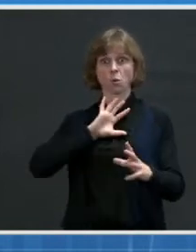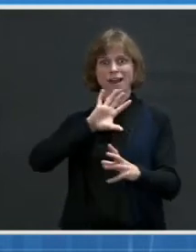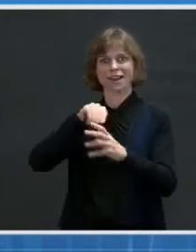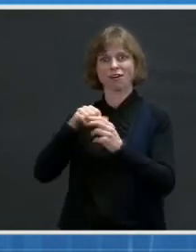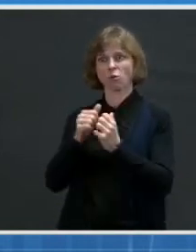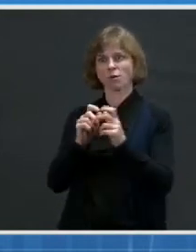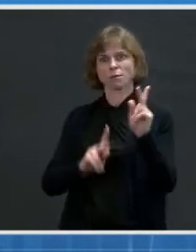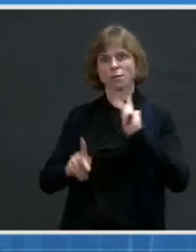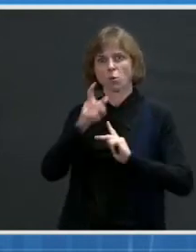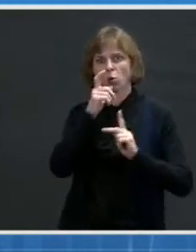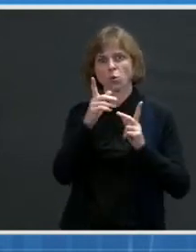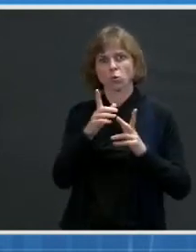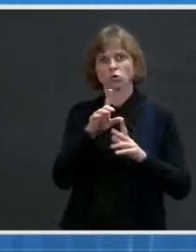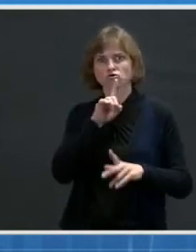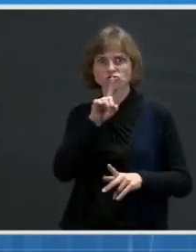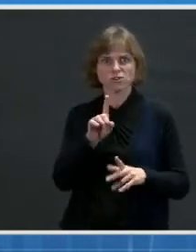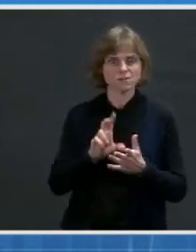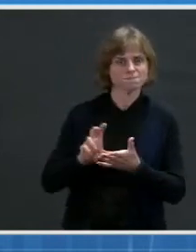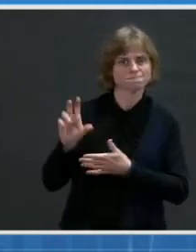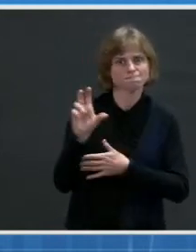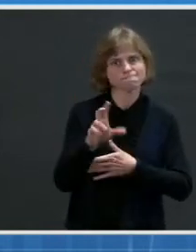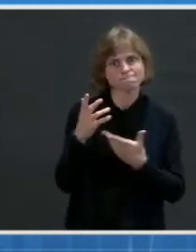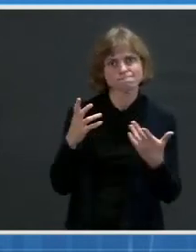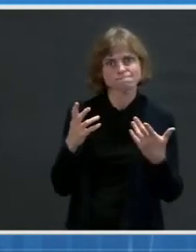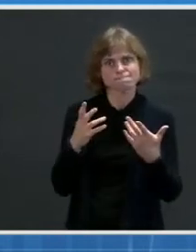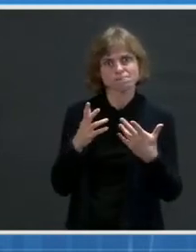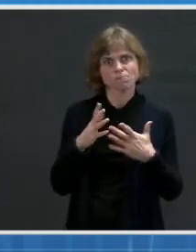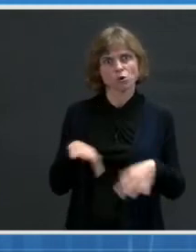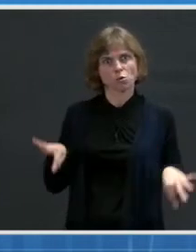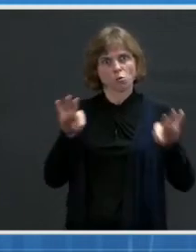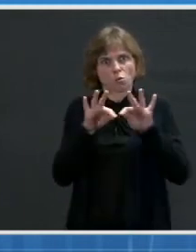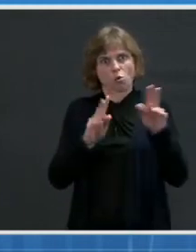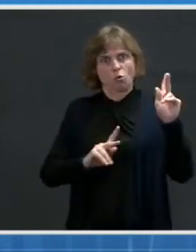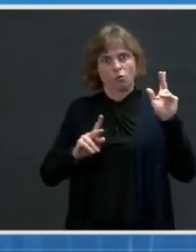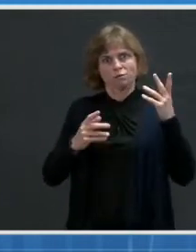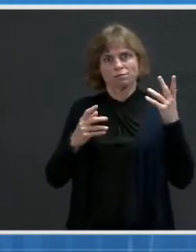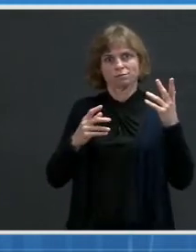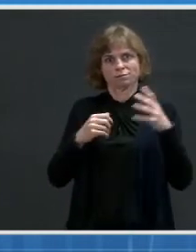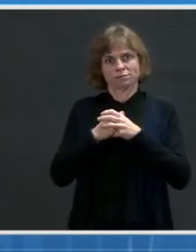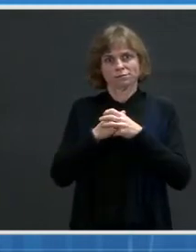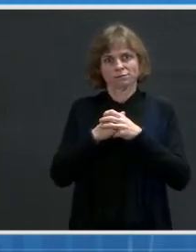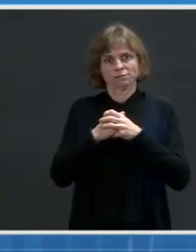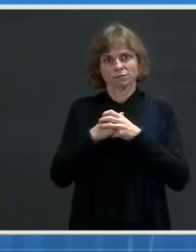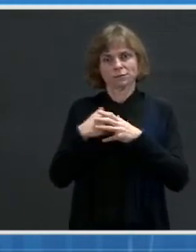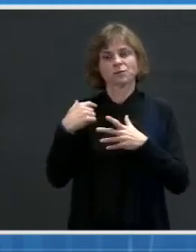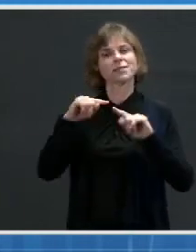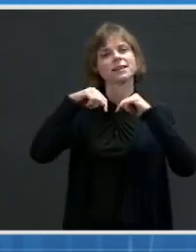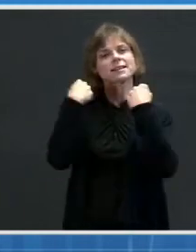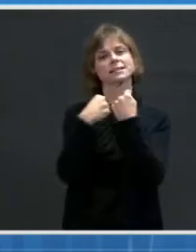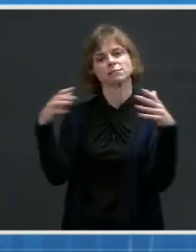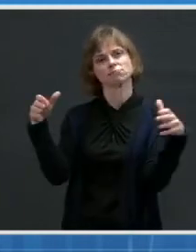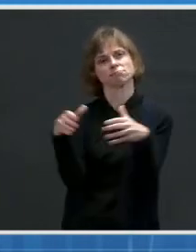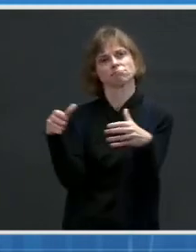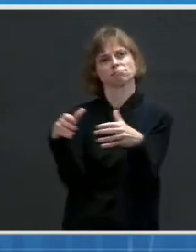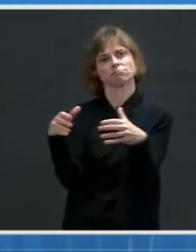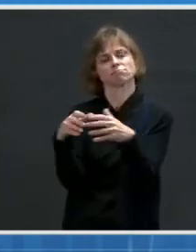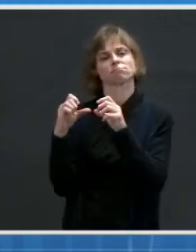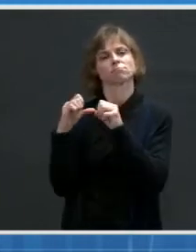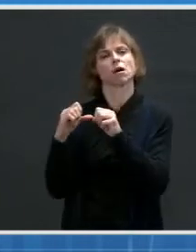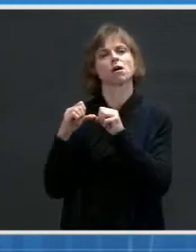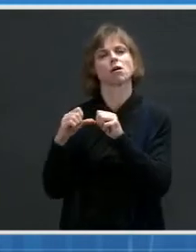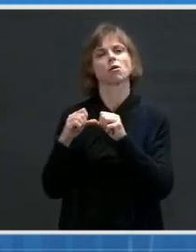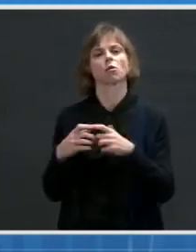stakeholders. The COVID team has begun meeting on an ongoing basis state and local health leaders,